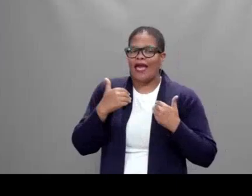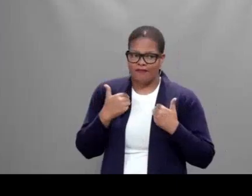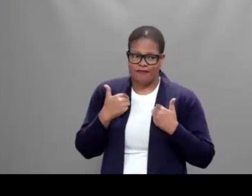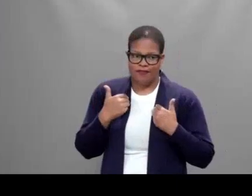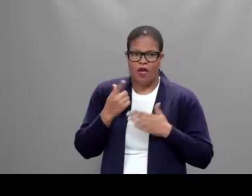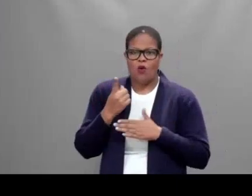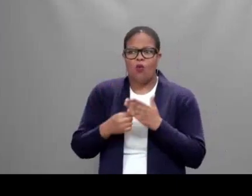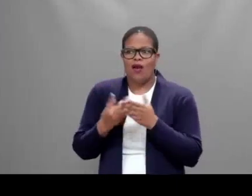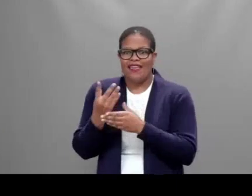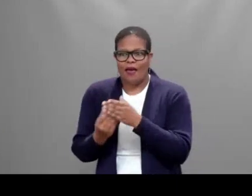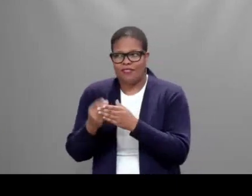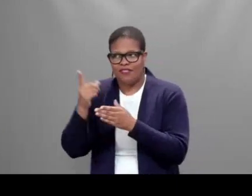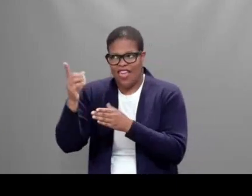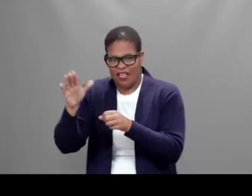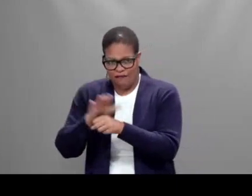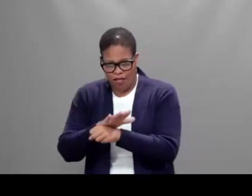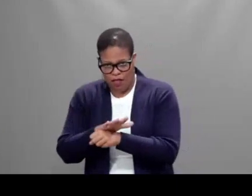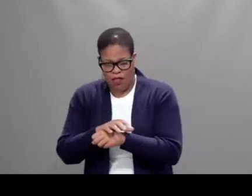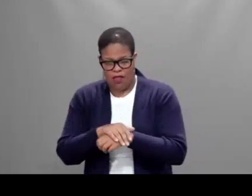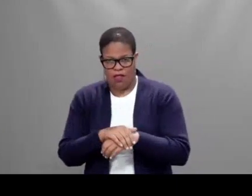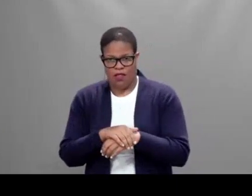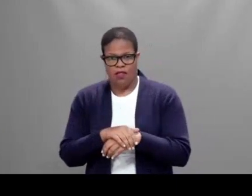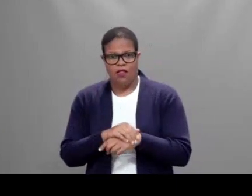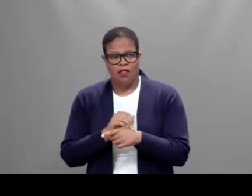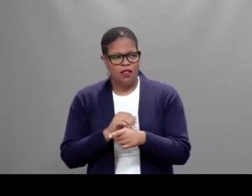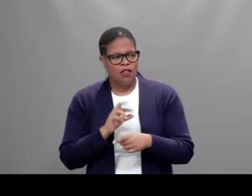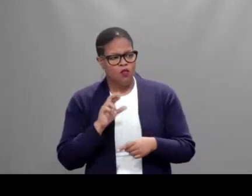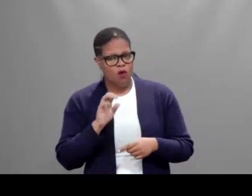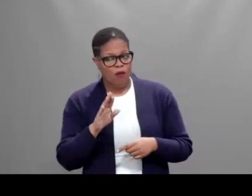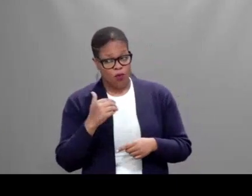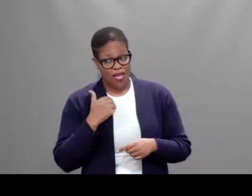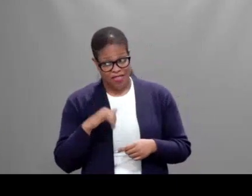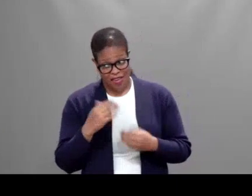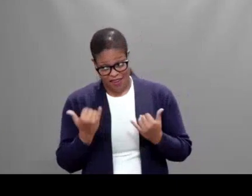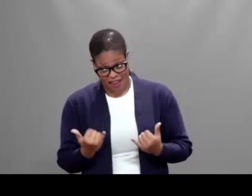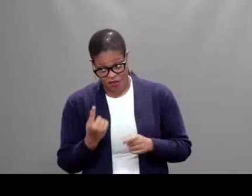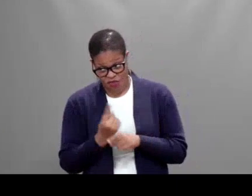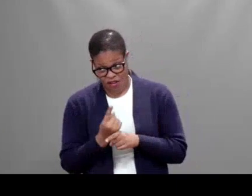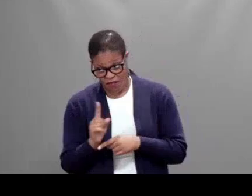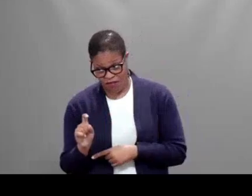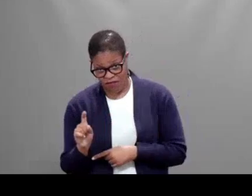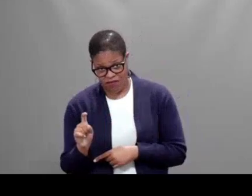they can fill. And we do have that now, correct?